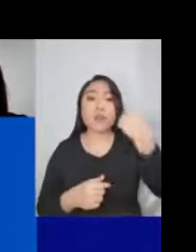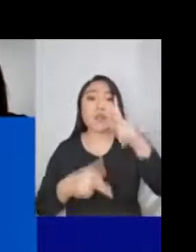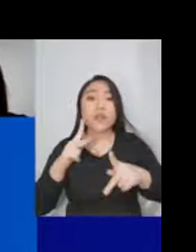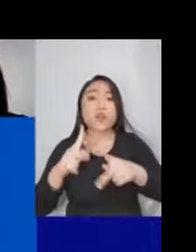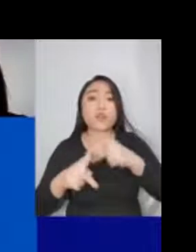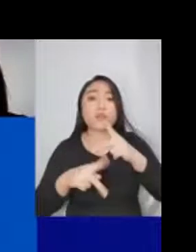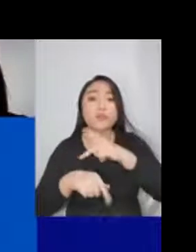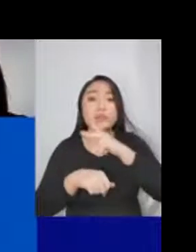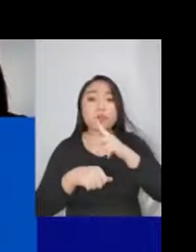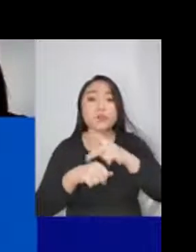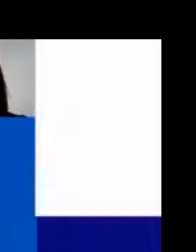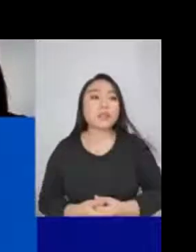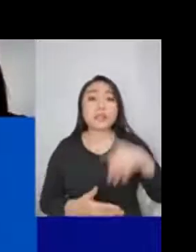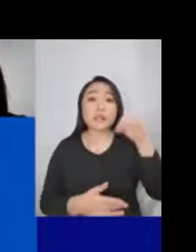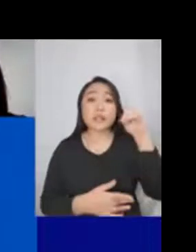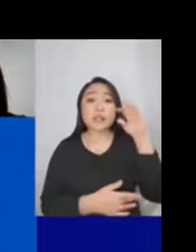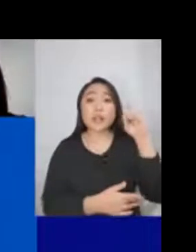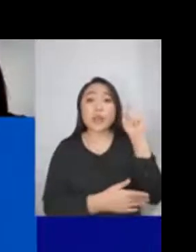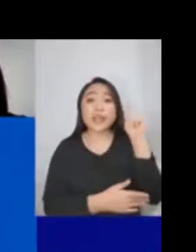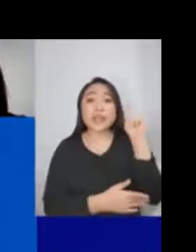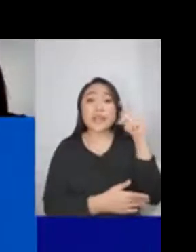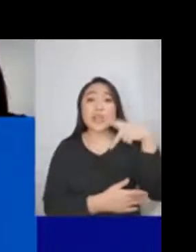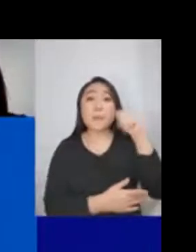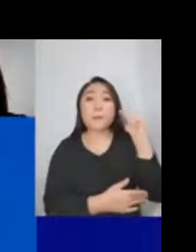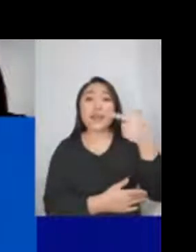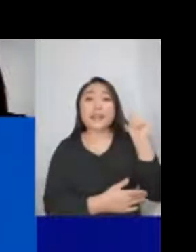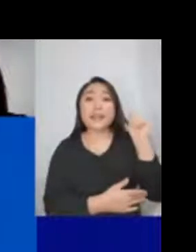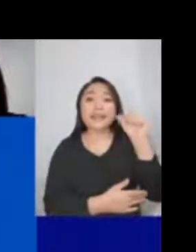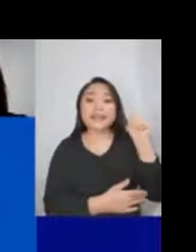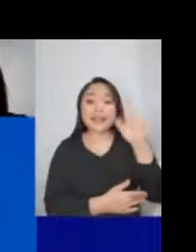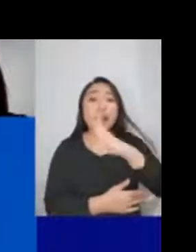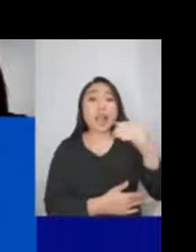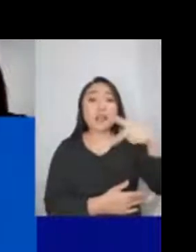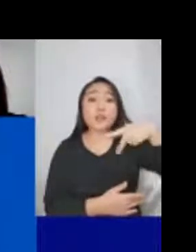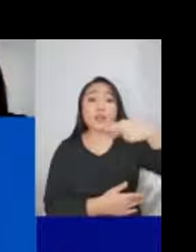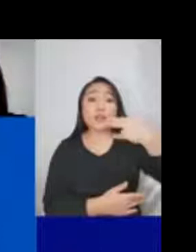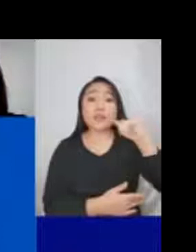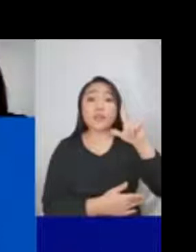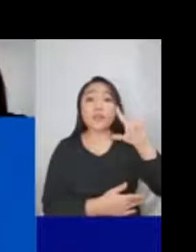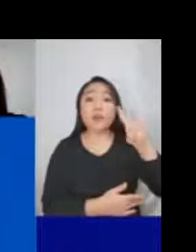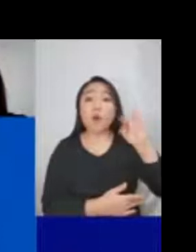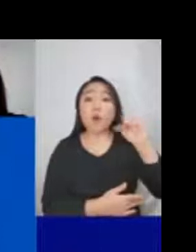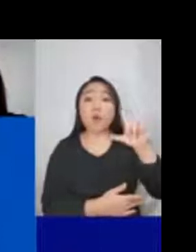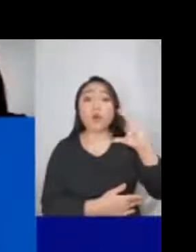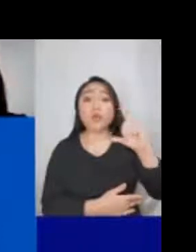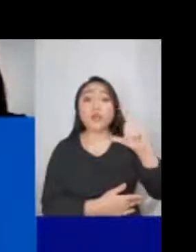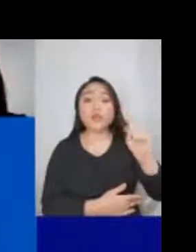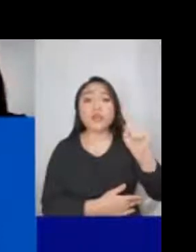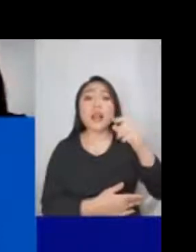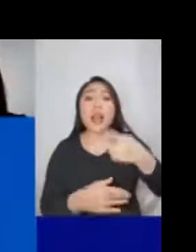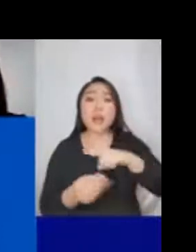the Philippine Men and Women of Science in 2013. Today, the publication was renamed again to